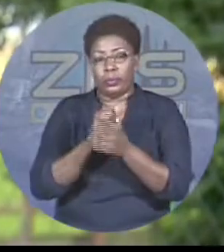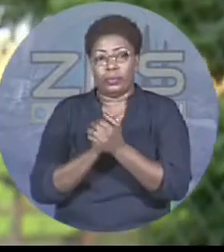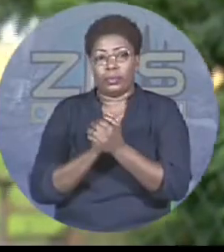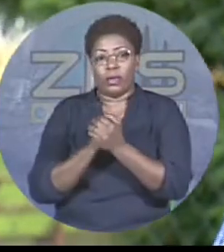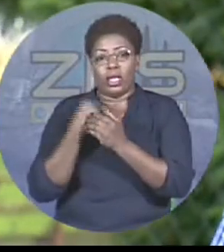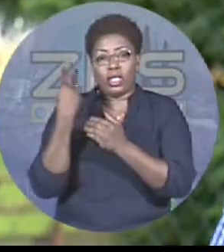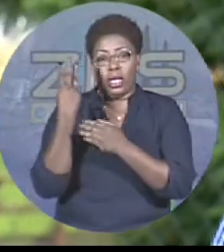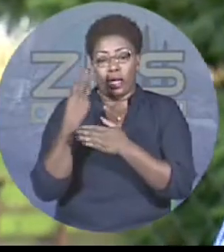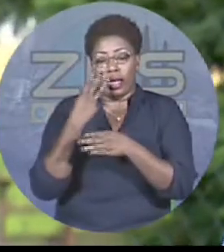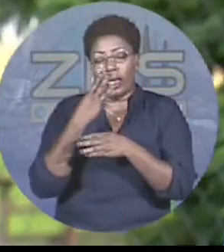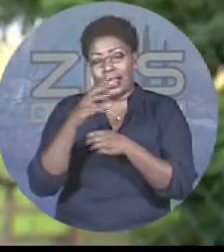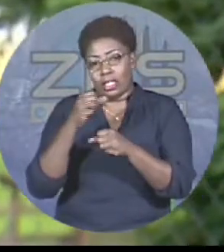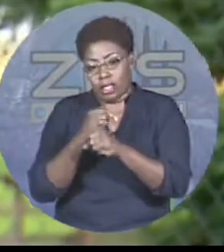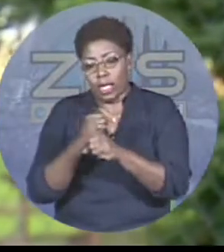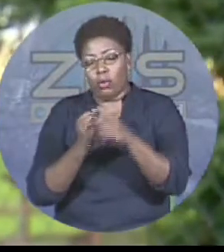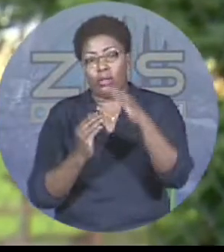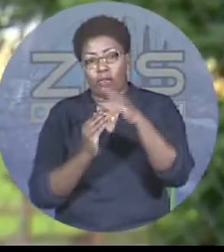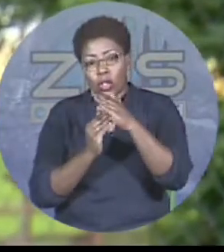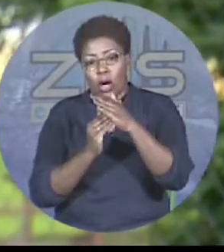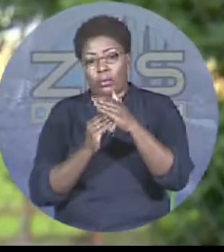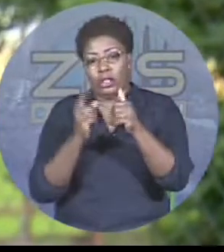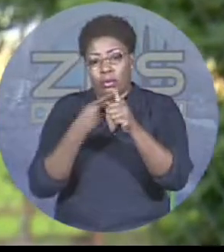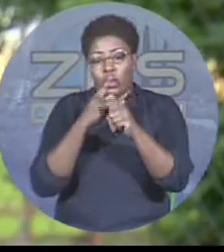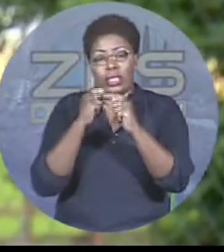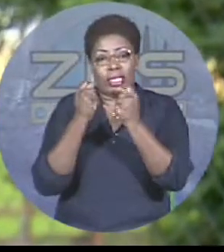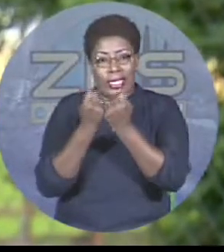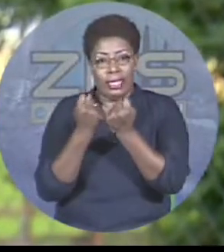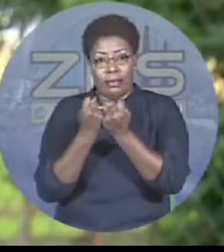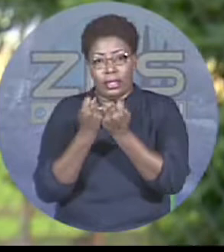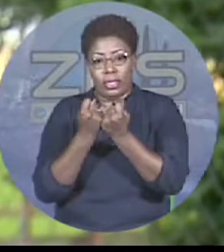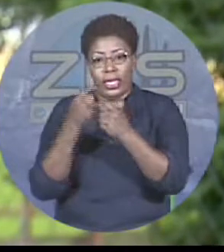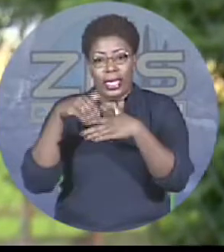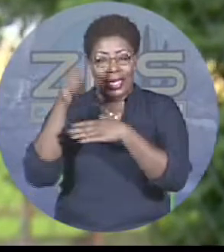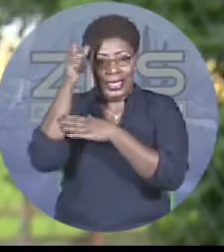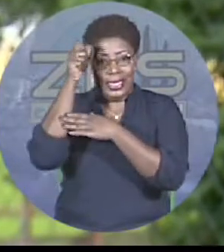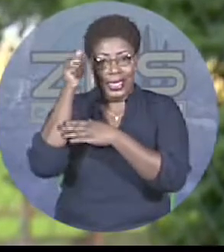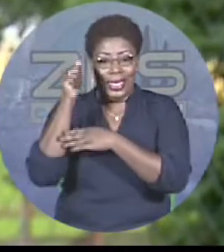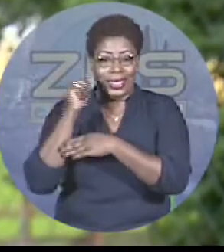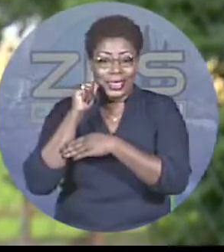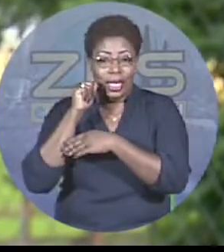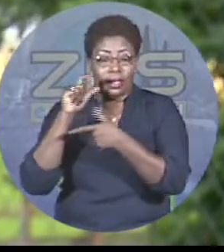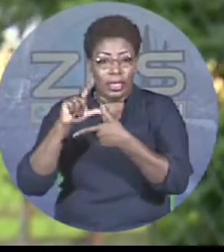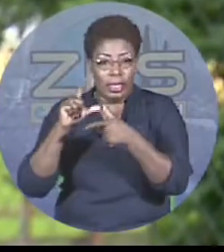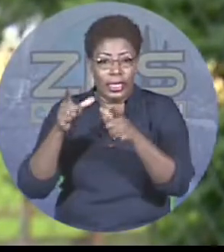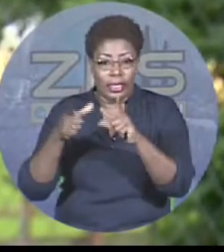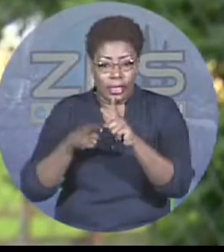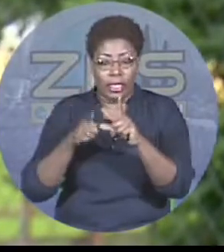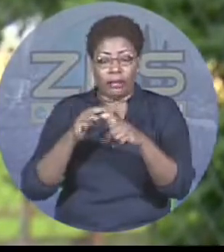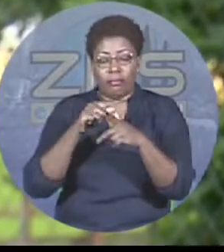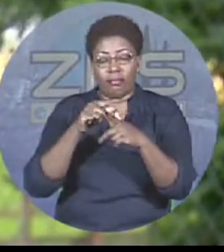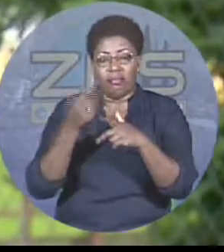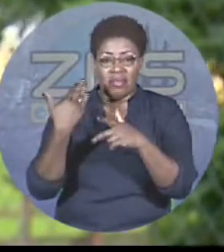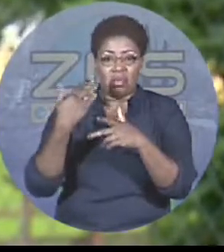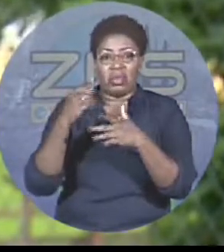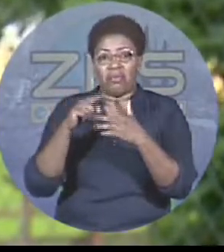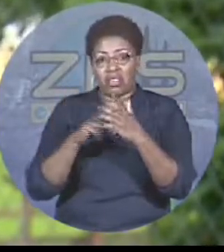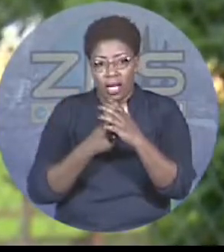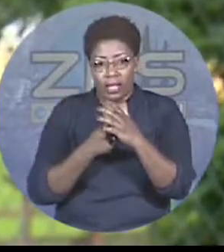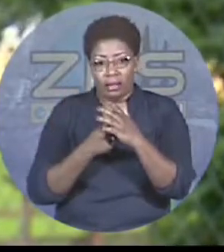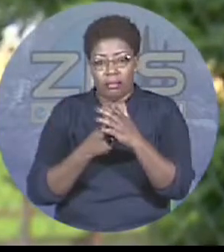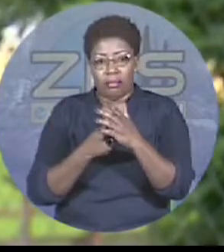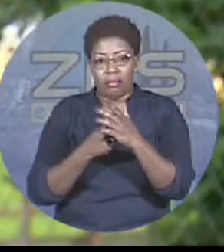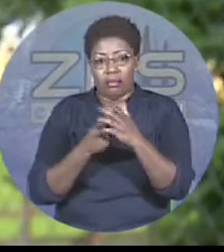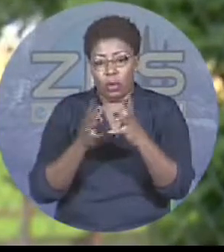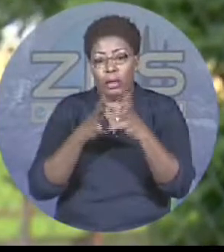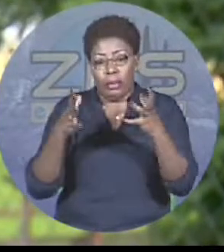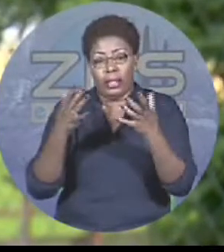topped the most teams we have had within our adult league since its inception. I mean, here in Nassau. And we're even